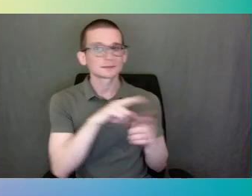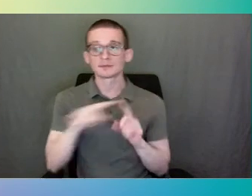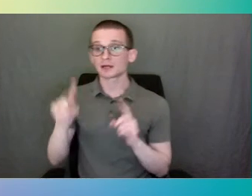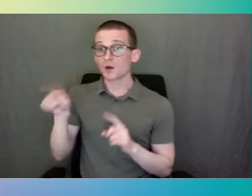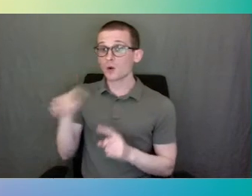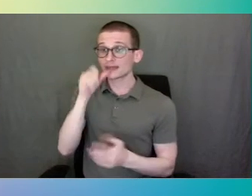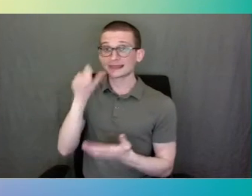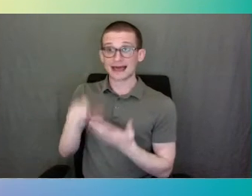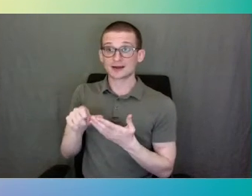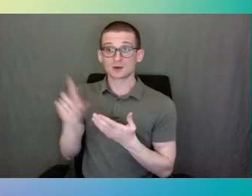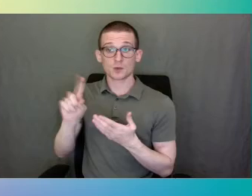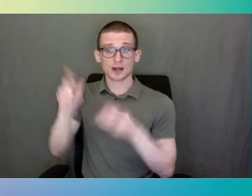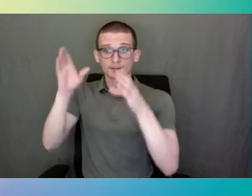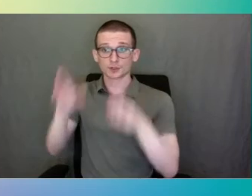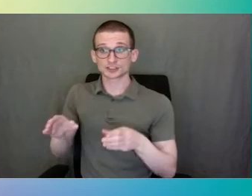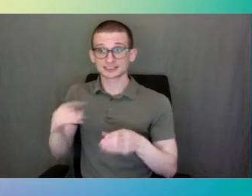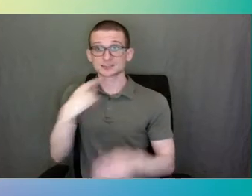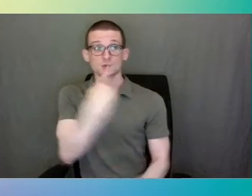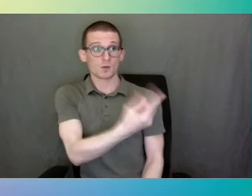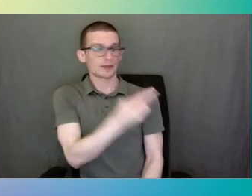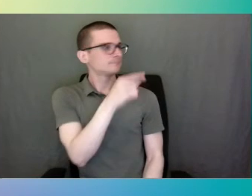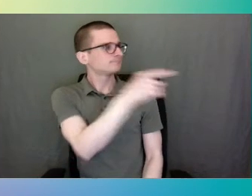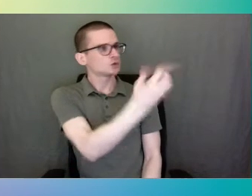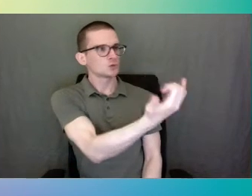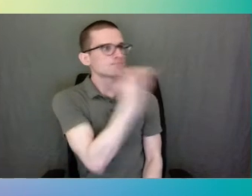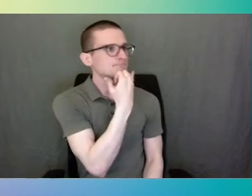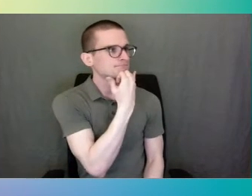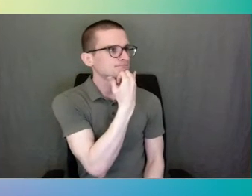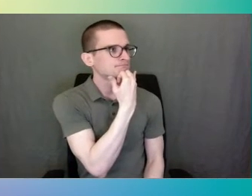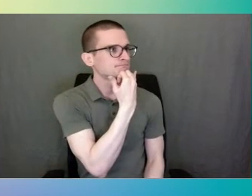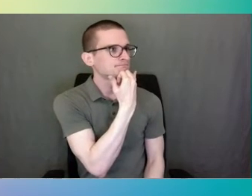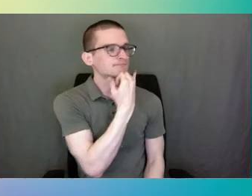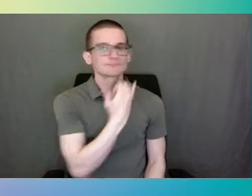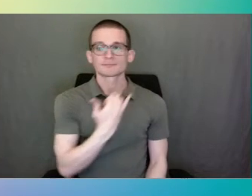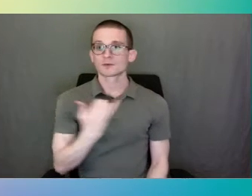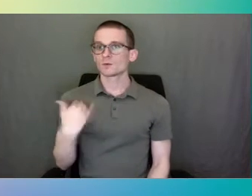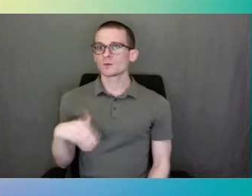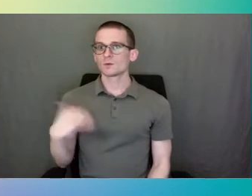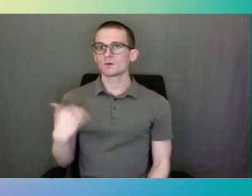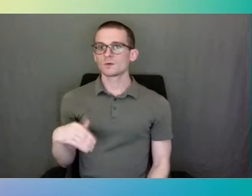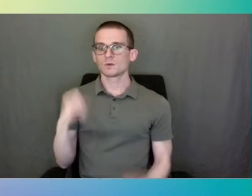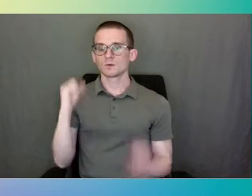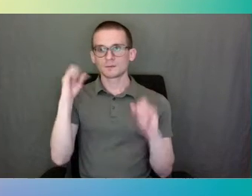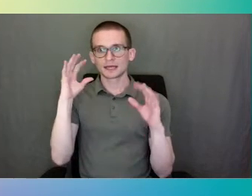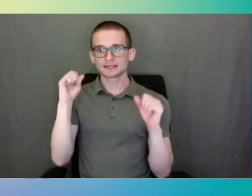said, you made a mistake. This is amazing. And out of these